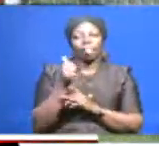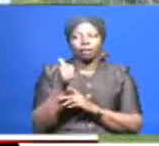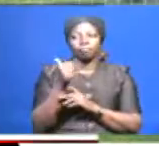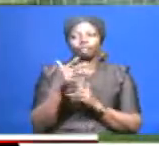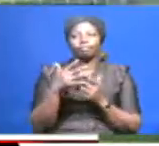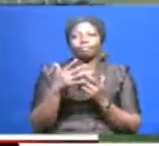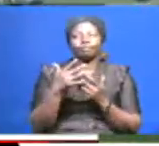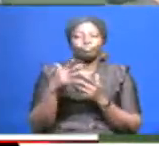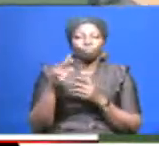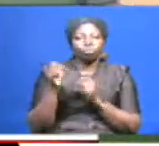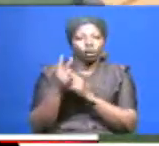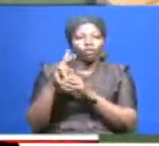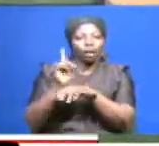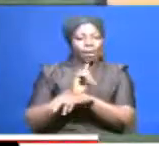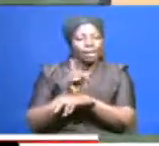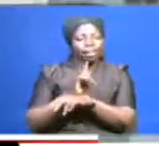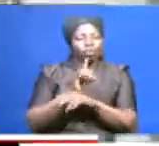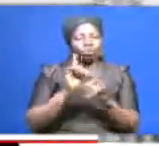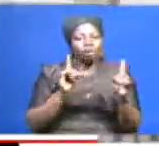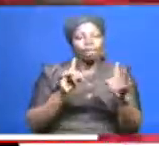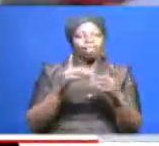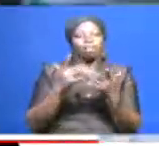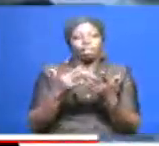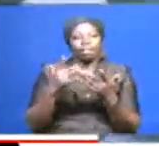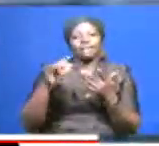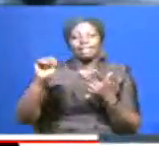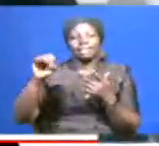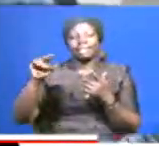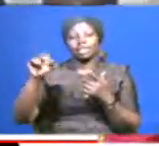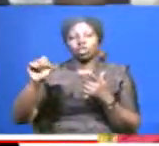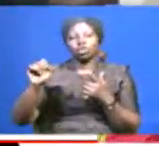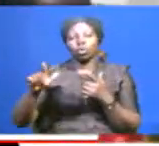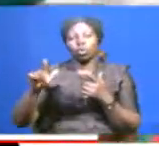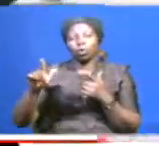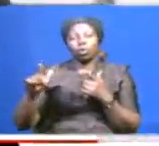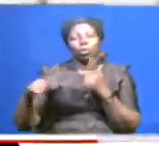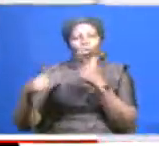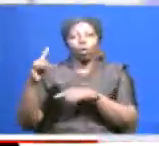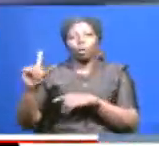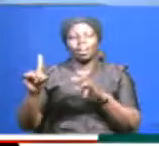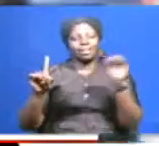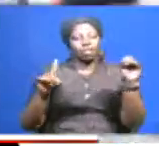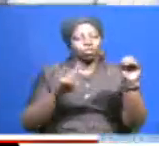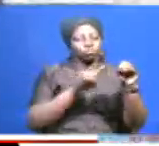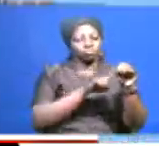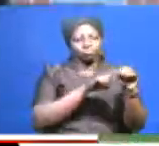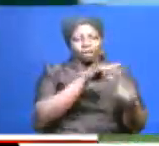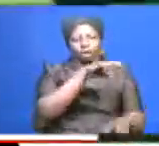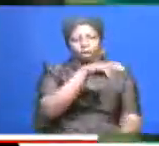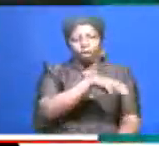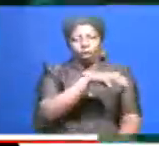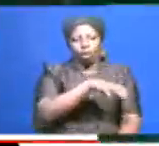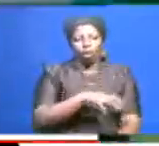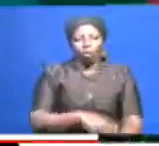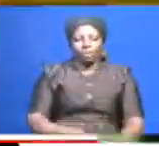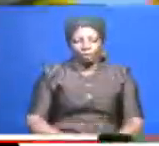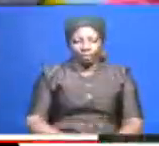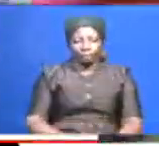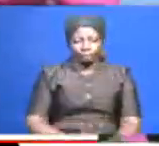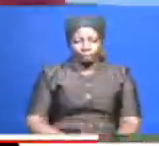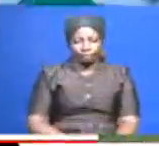Senegal registered 1-0 victory over Congo. A few yards out, giving Senegal a deserved victory,